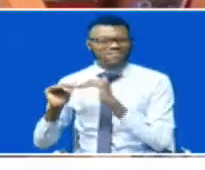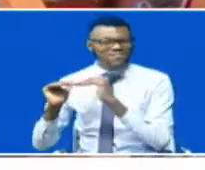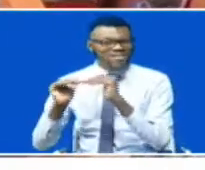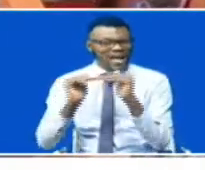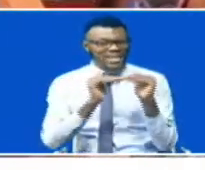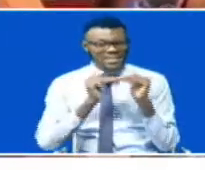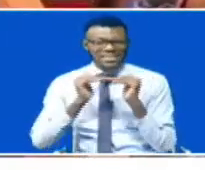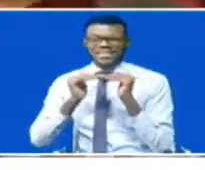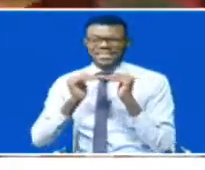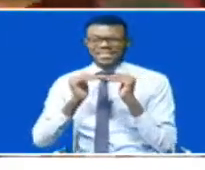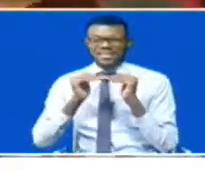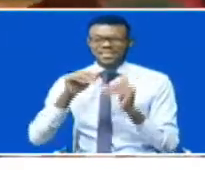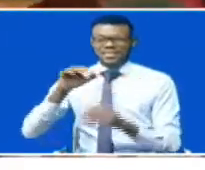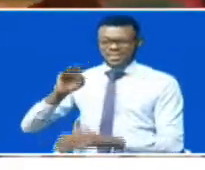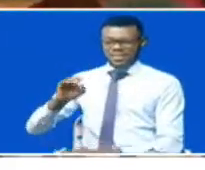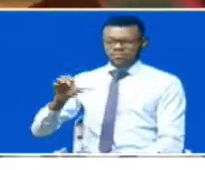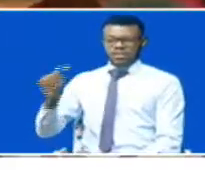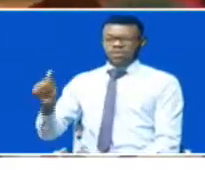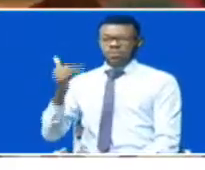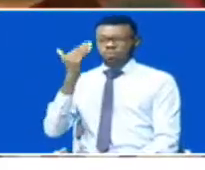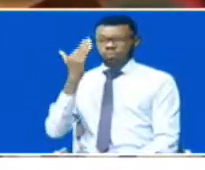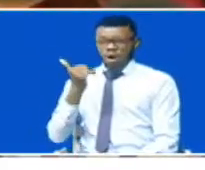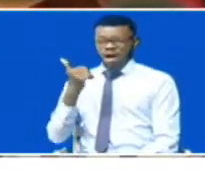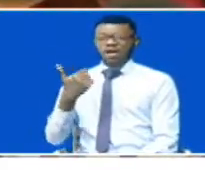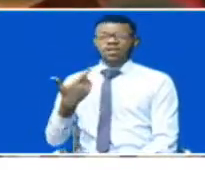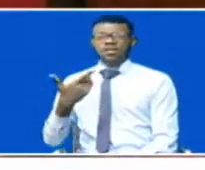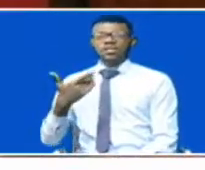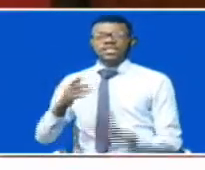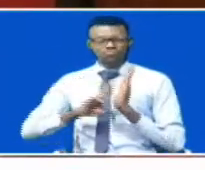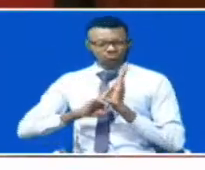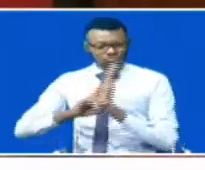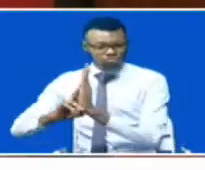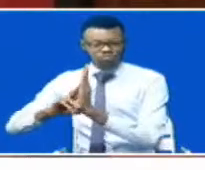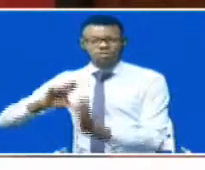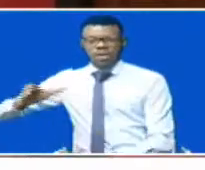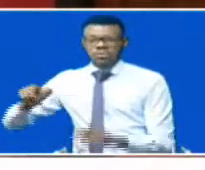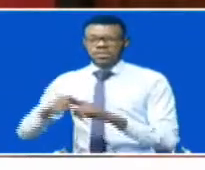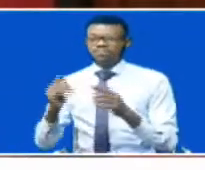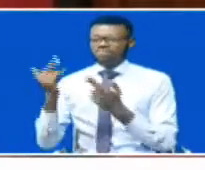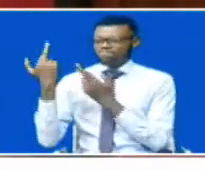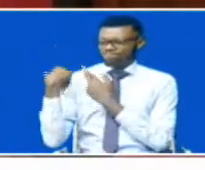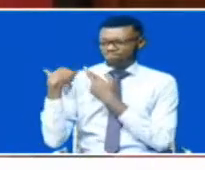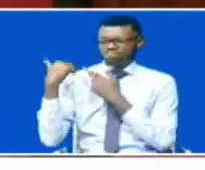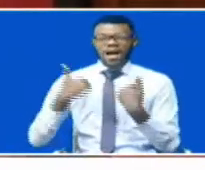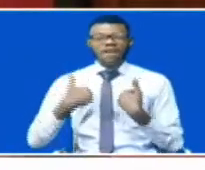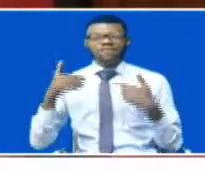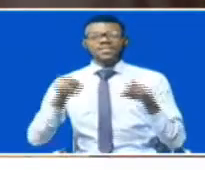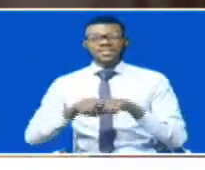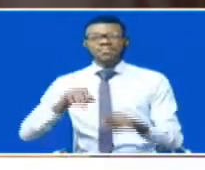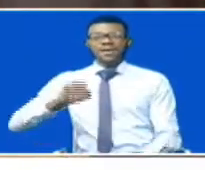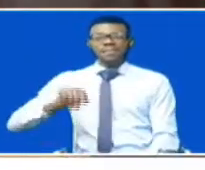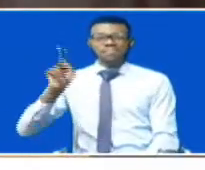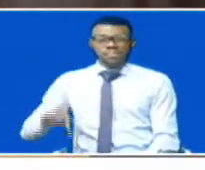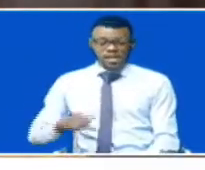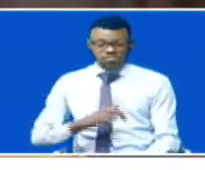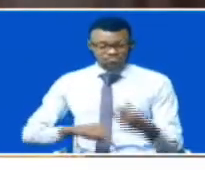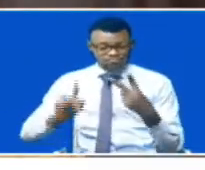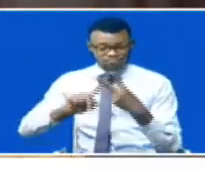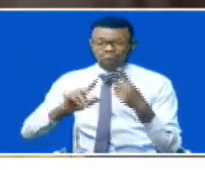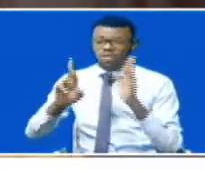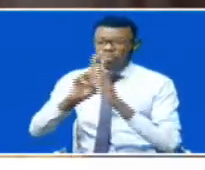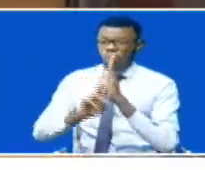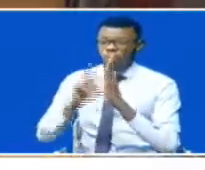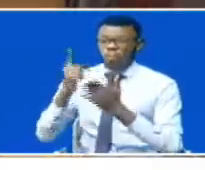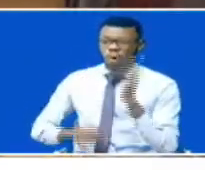the MCAs who have the same county representation and legislative roles as members of parliament. The second principle